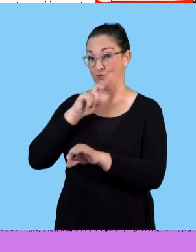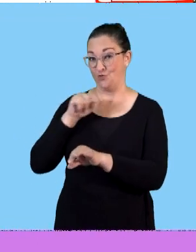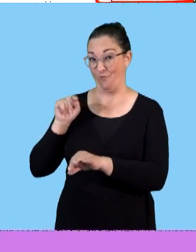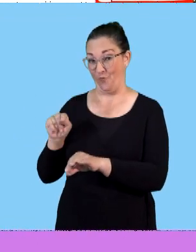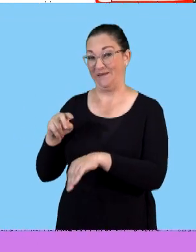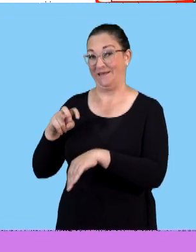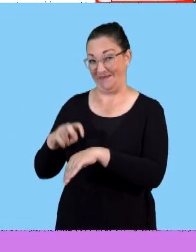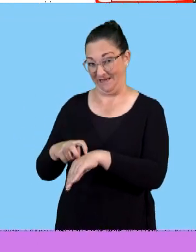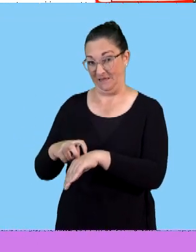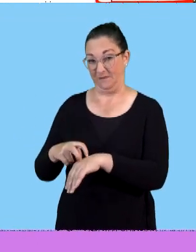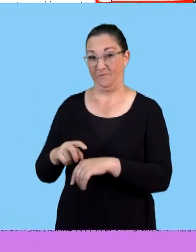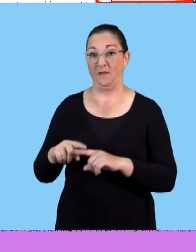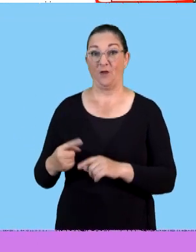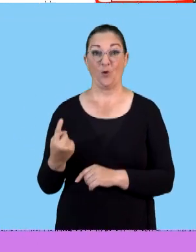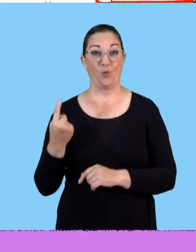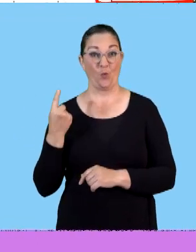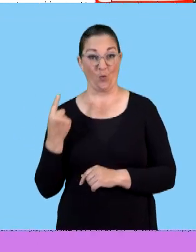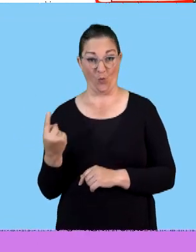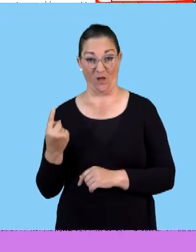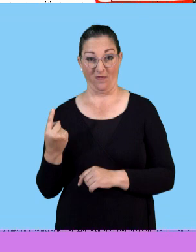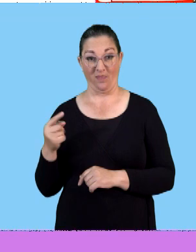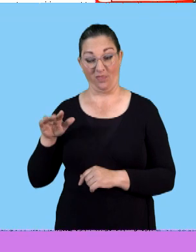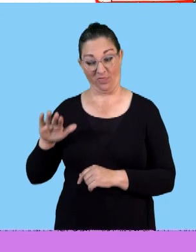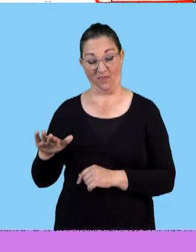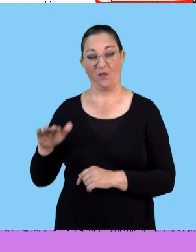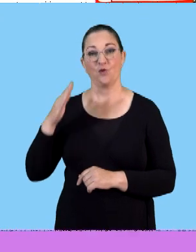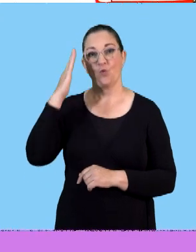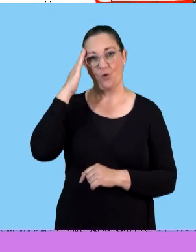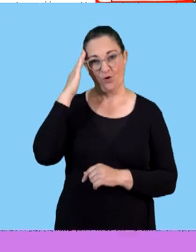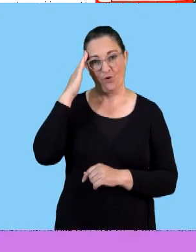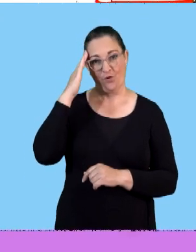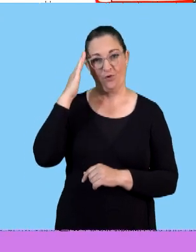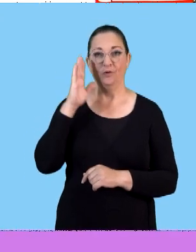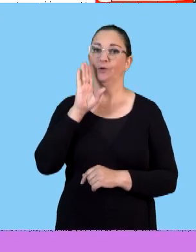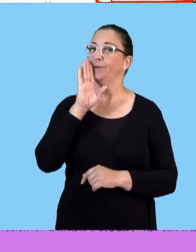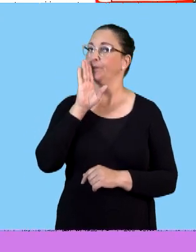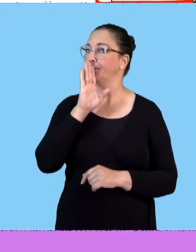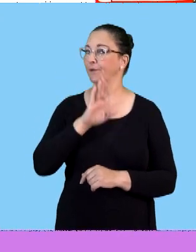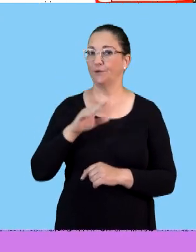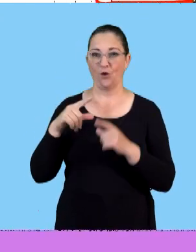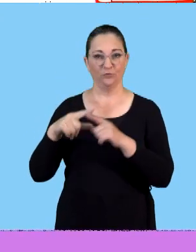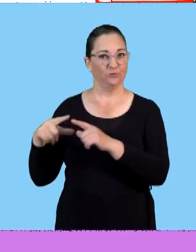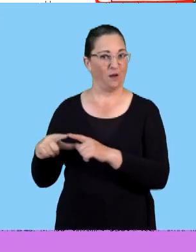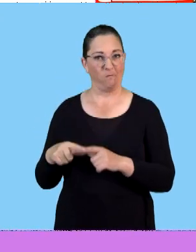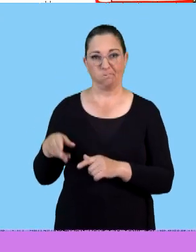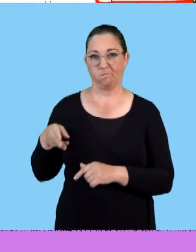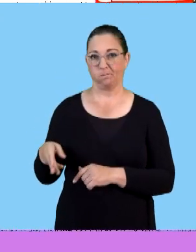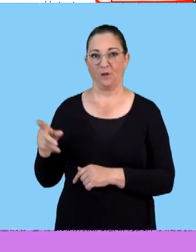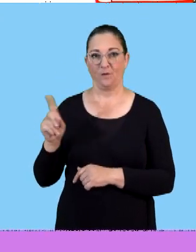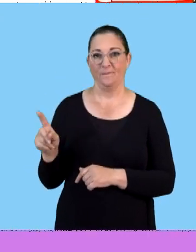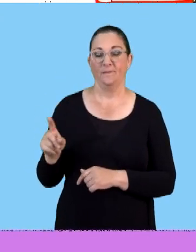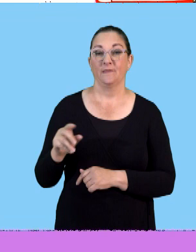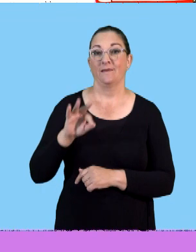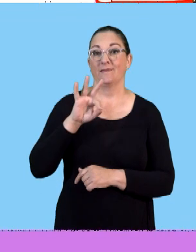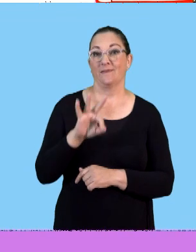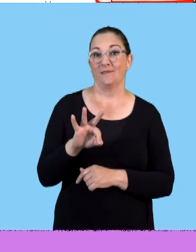uses. Okay, we know the area of one side of the stocking without the triangular pieces, without these, right,